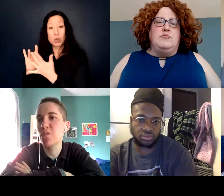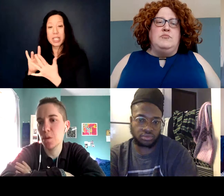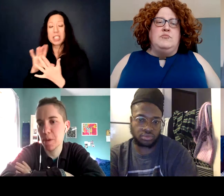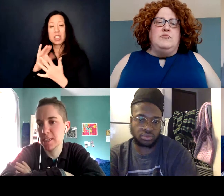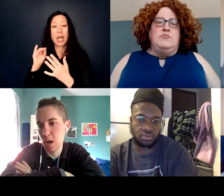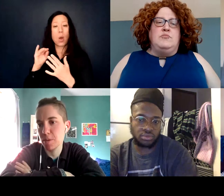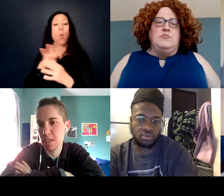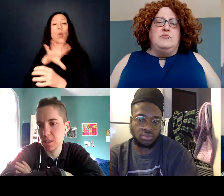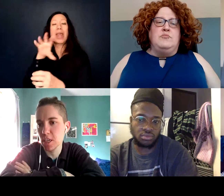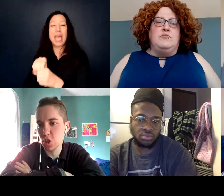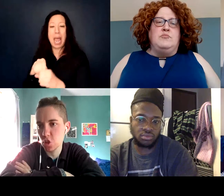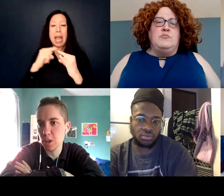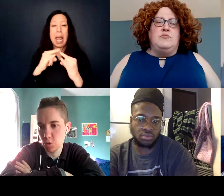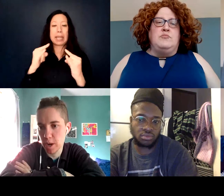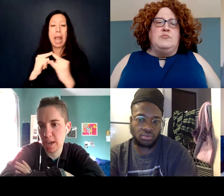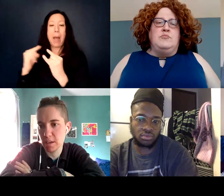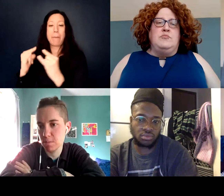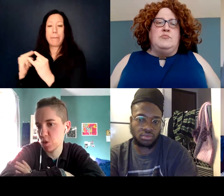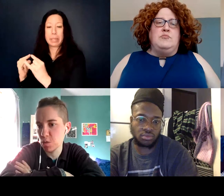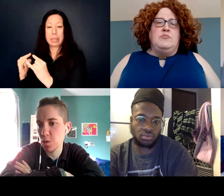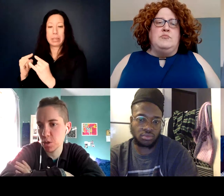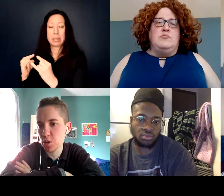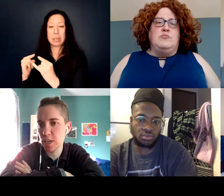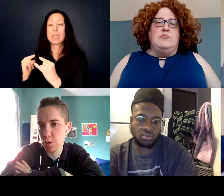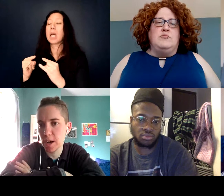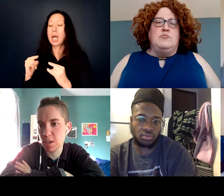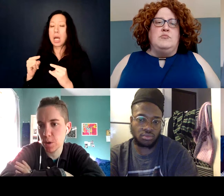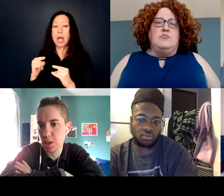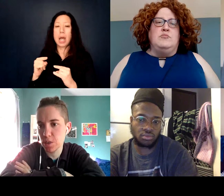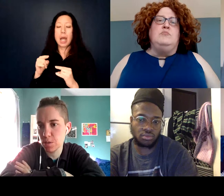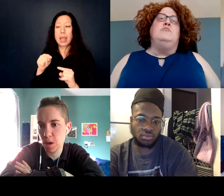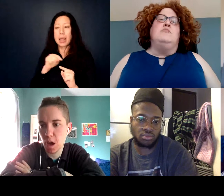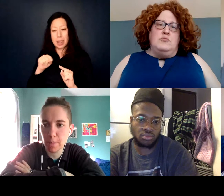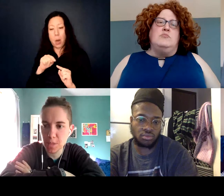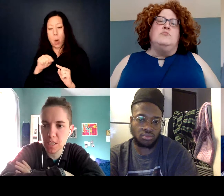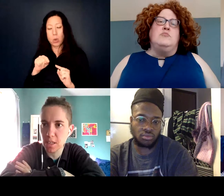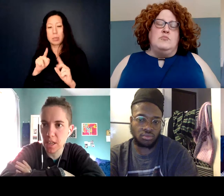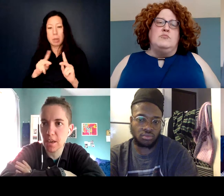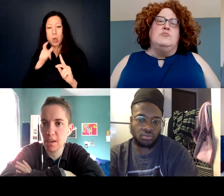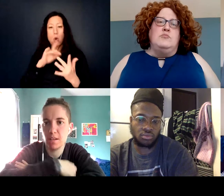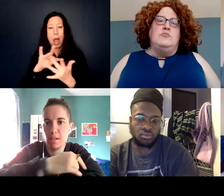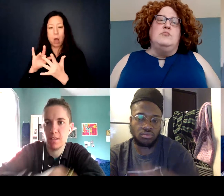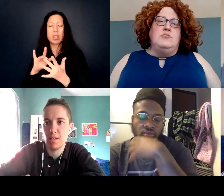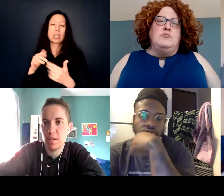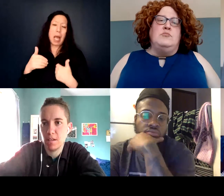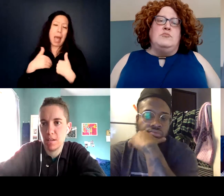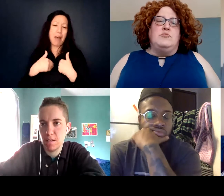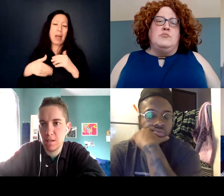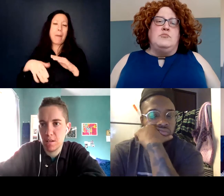like have the basic competency to be treating the trans folks they're interacting with decently.